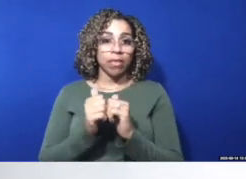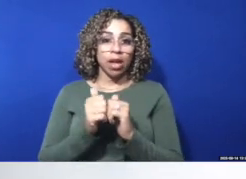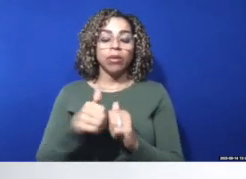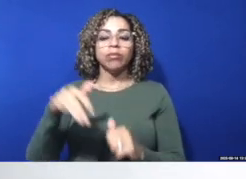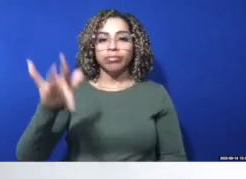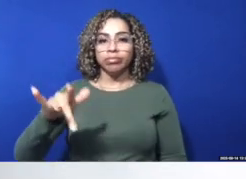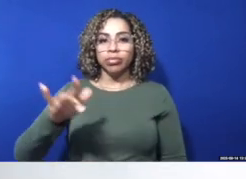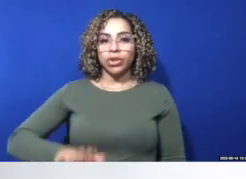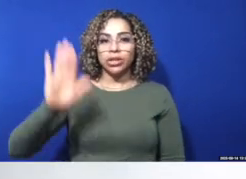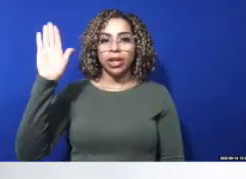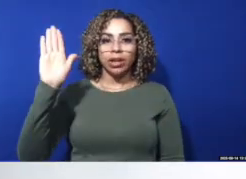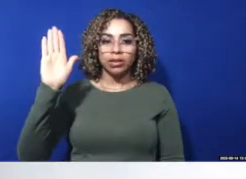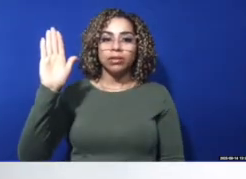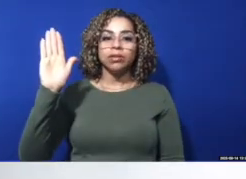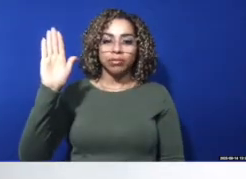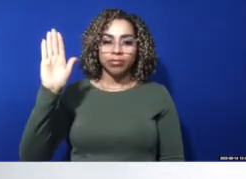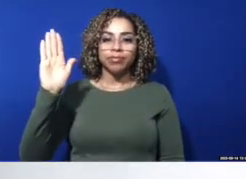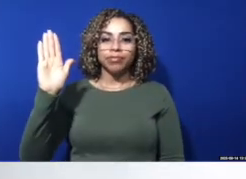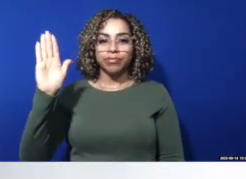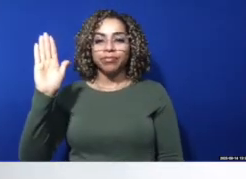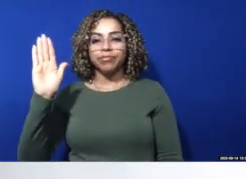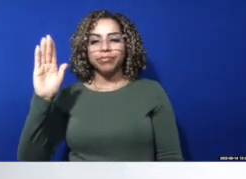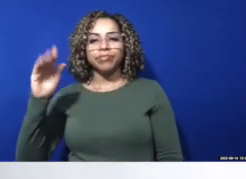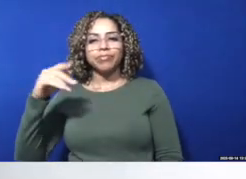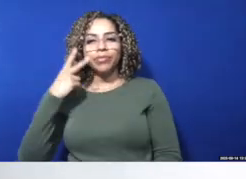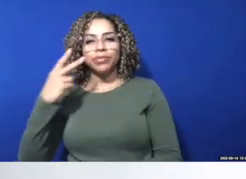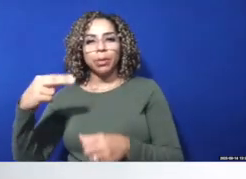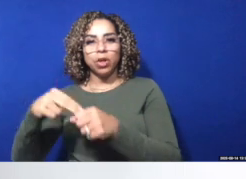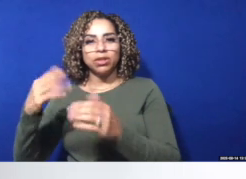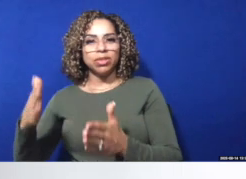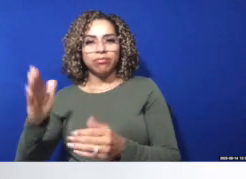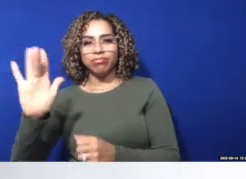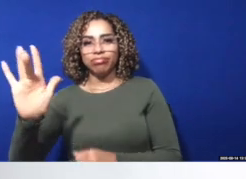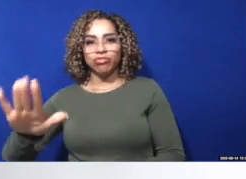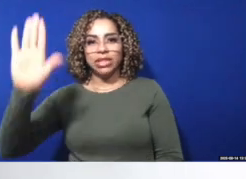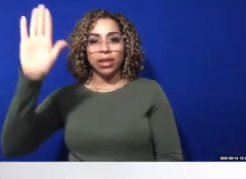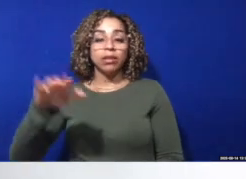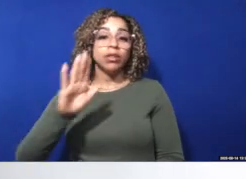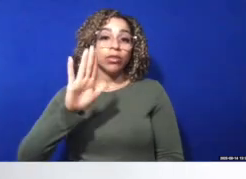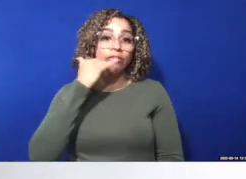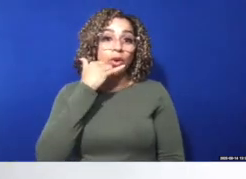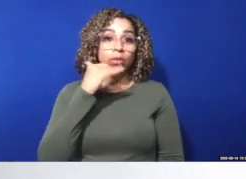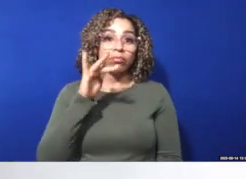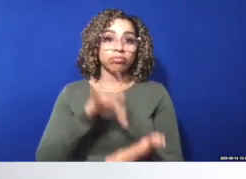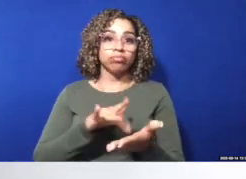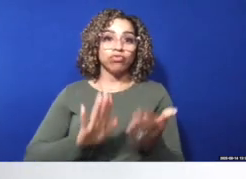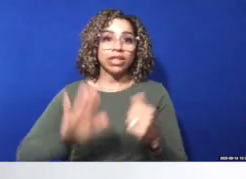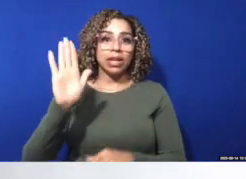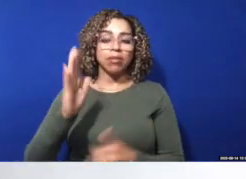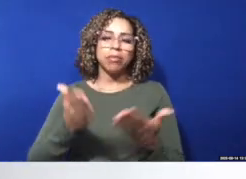on Zoom under the participants tab. If you are on your phone, just tap raise hand, which may be under the more